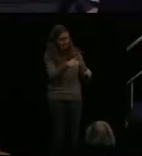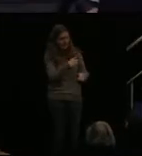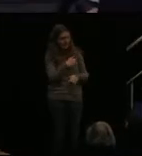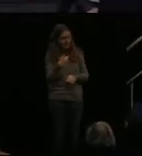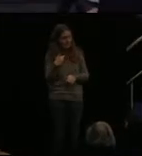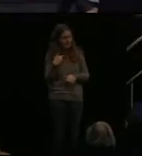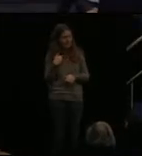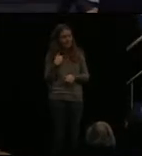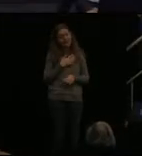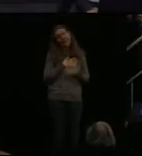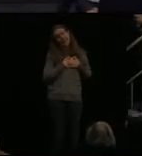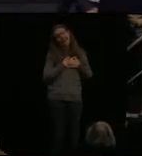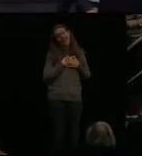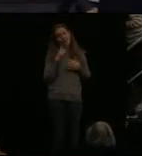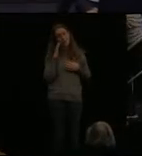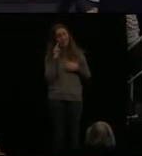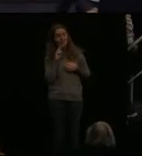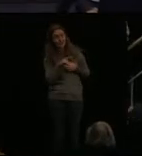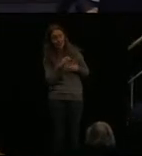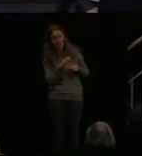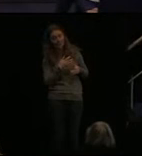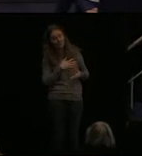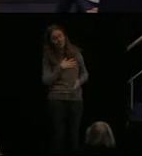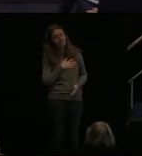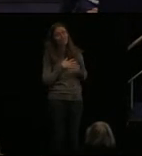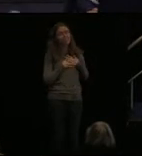That lifted my heart when I saw her.